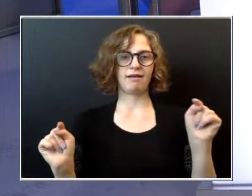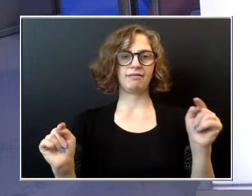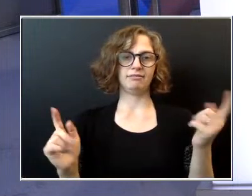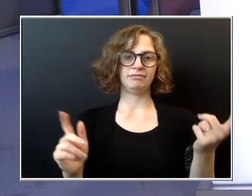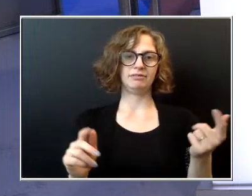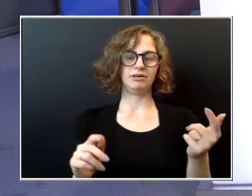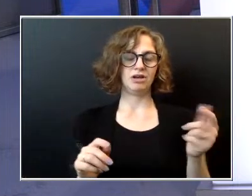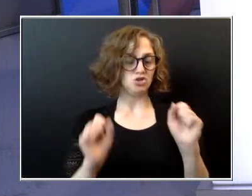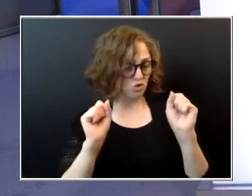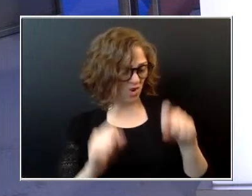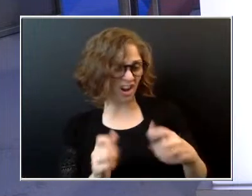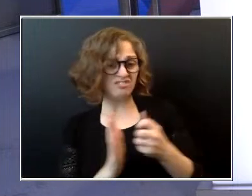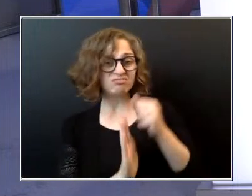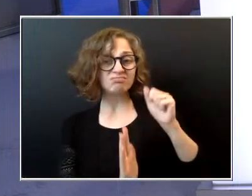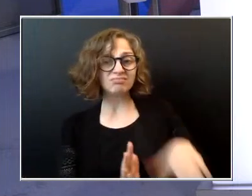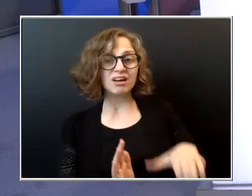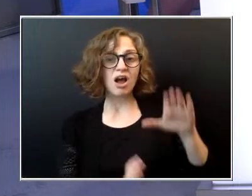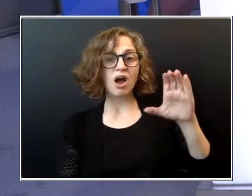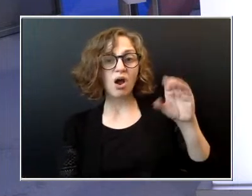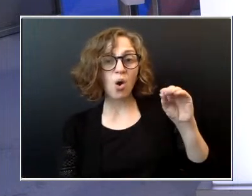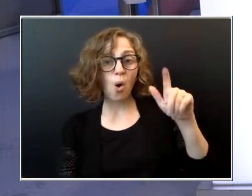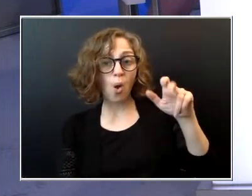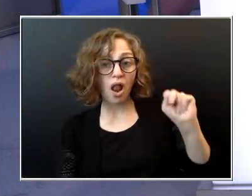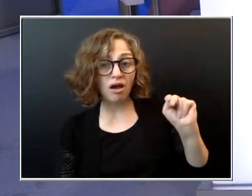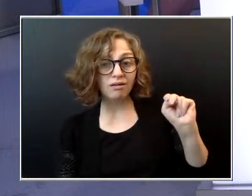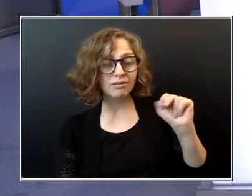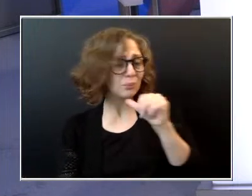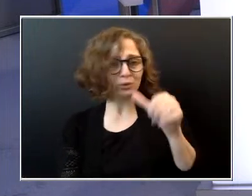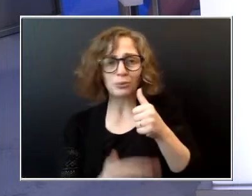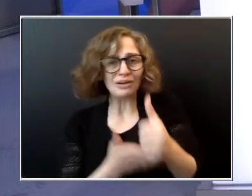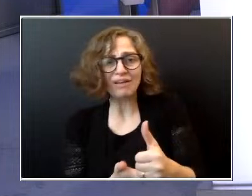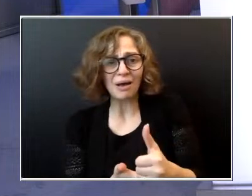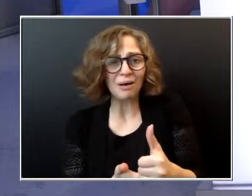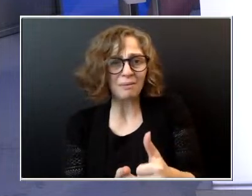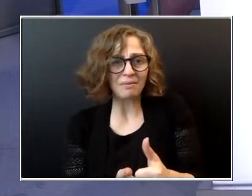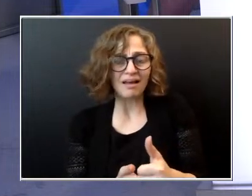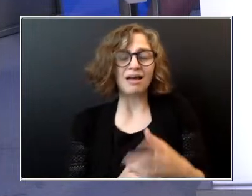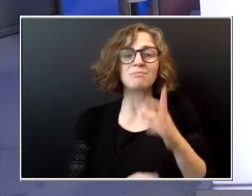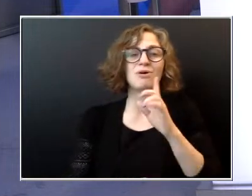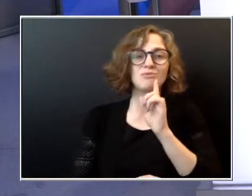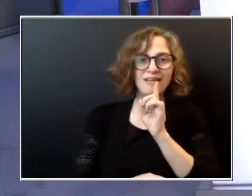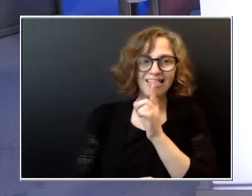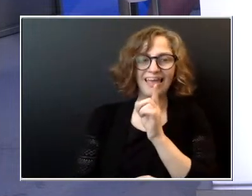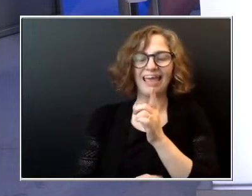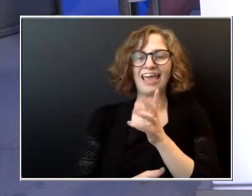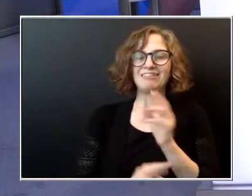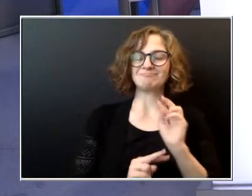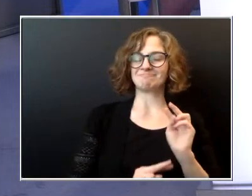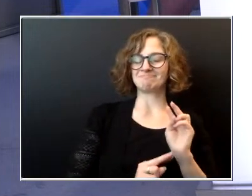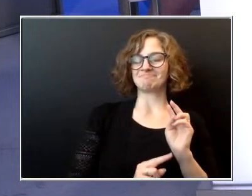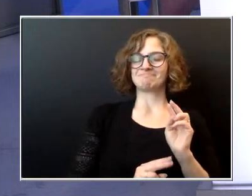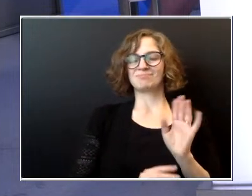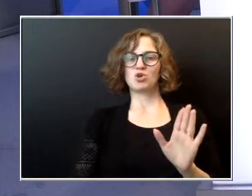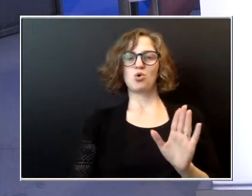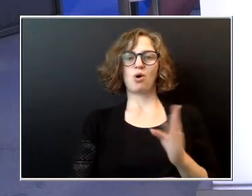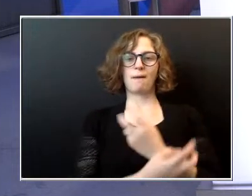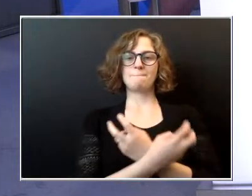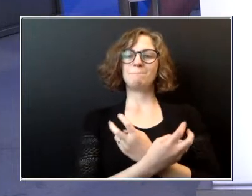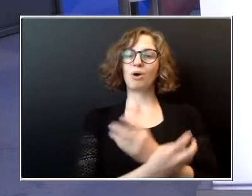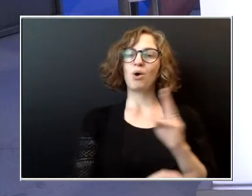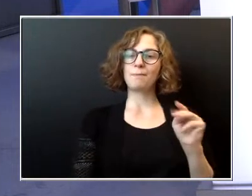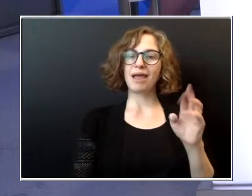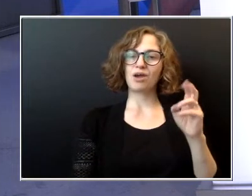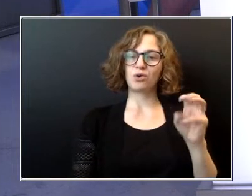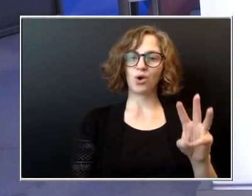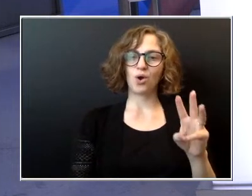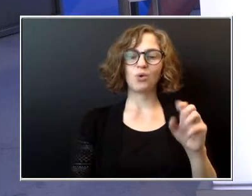out, which wouldn't have helped anything. No. To really watching your bone marrow, which helps a whole lot of things. Definitely. And I had the bone